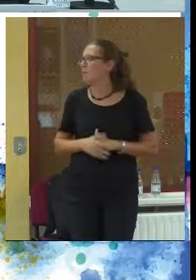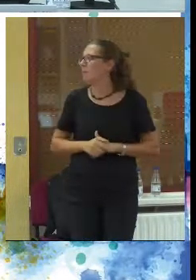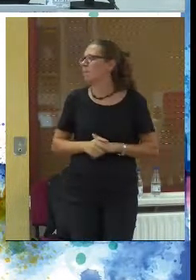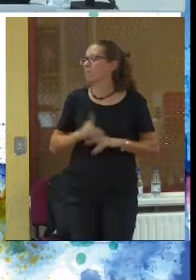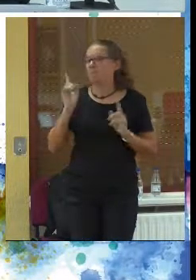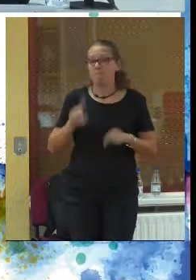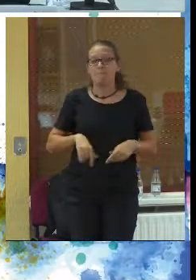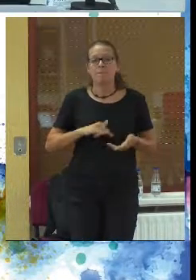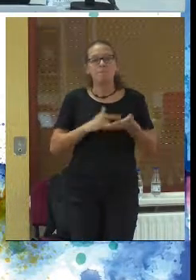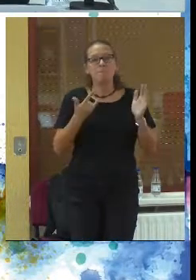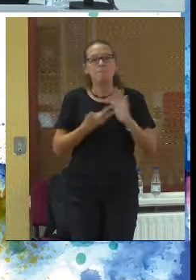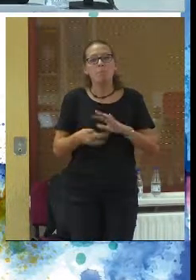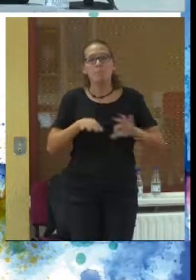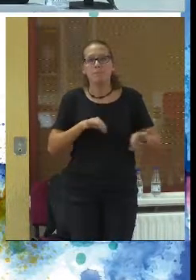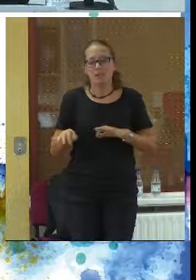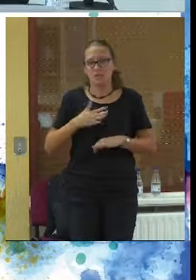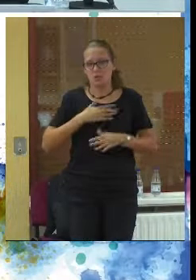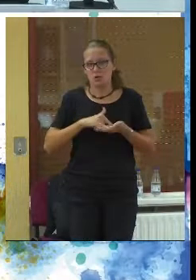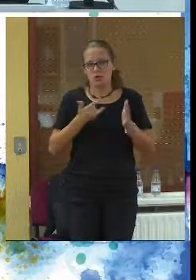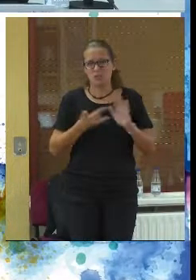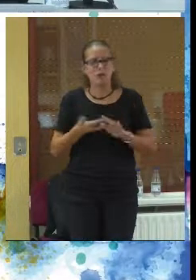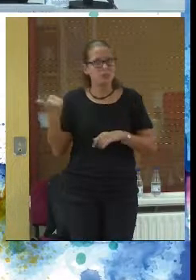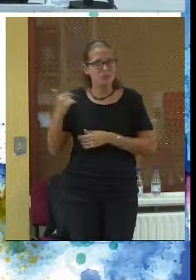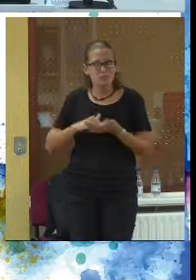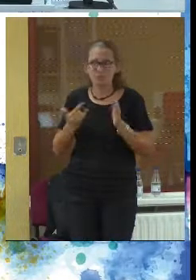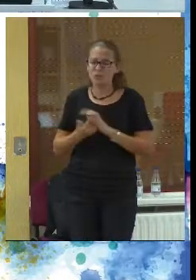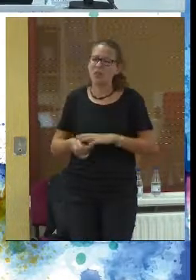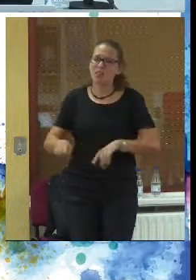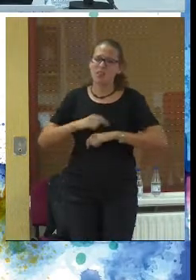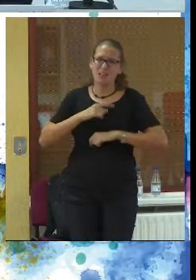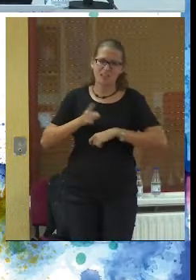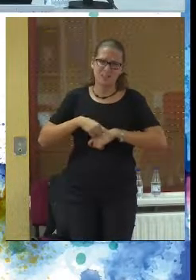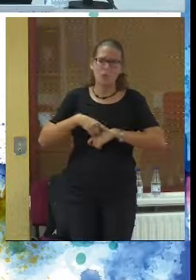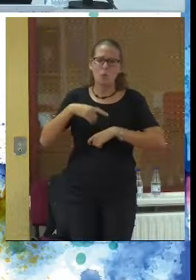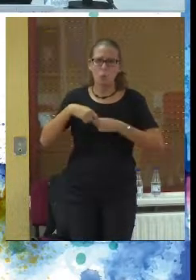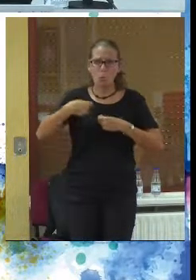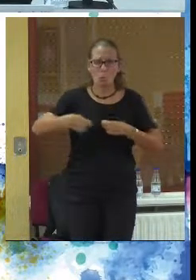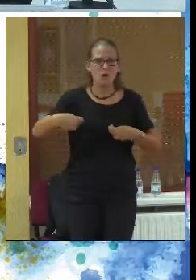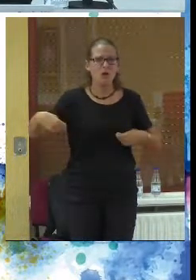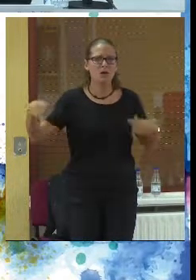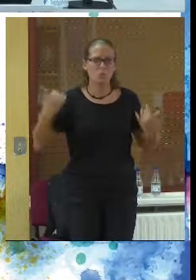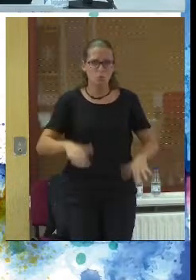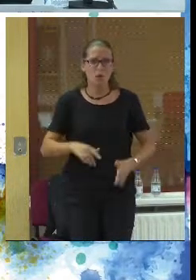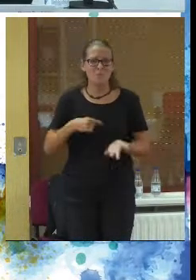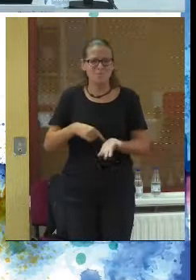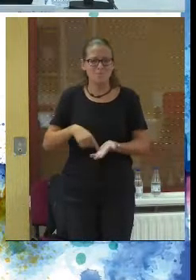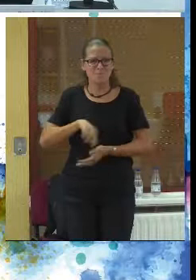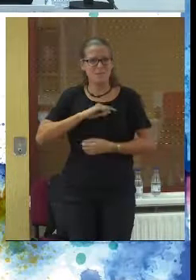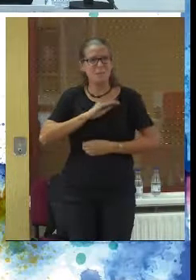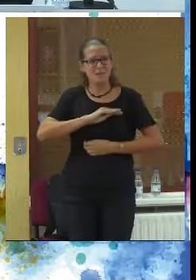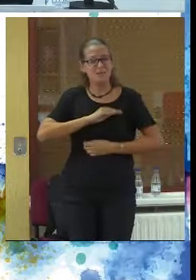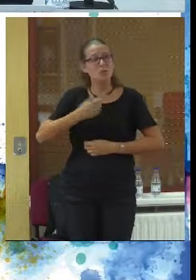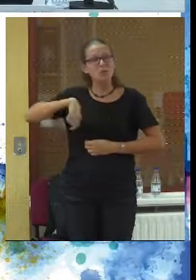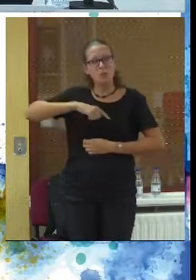the planning for the implementation and rolling out of the project took us some time. It is a very